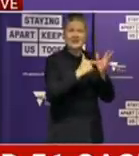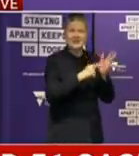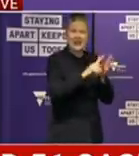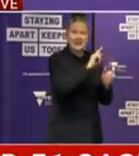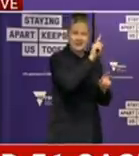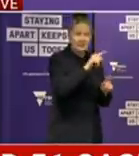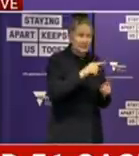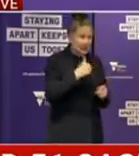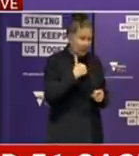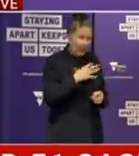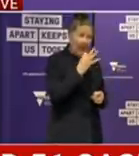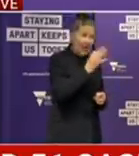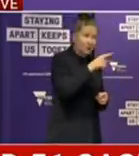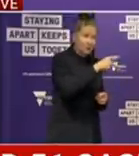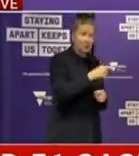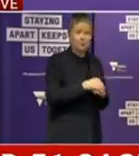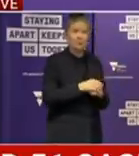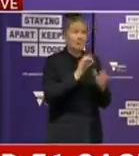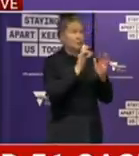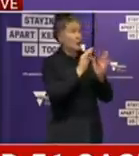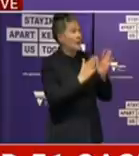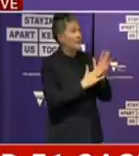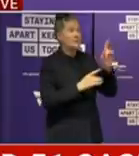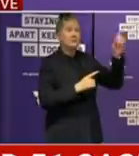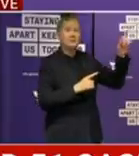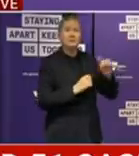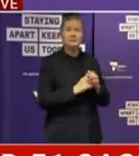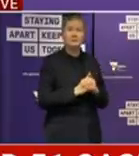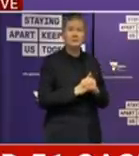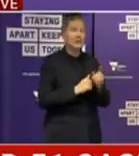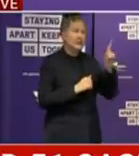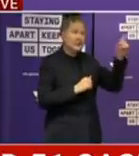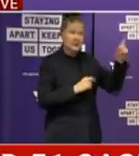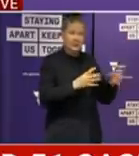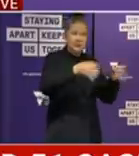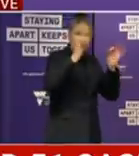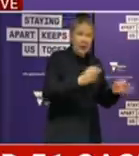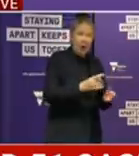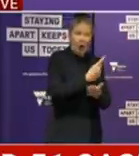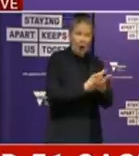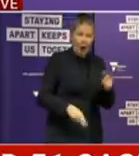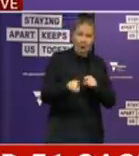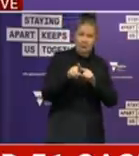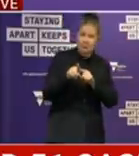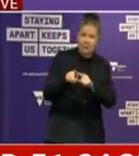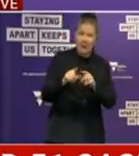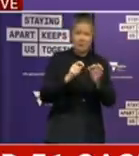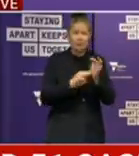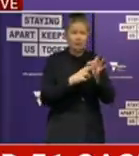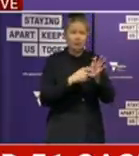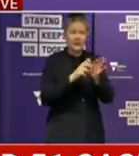ever acted beyond, in any sense, the advice that Brendan Murphy or Paul Kelly has given him? I think the answer will